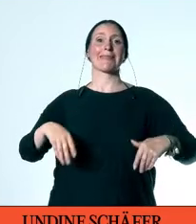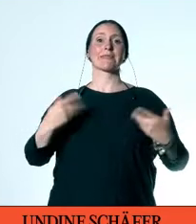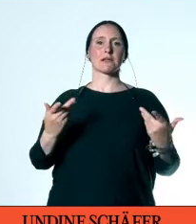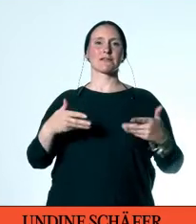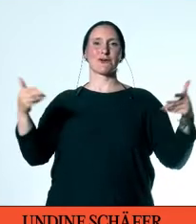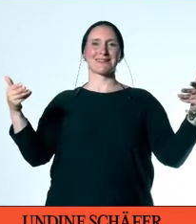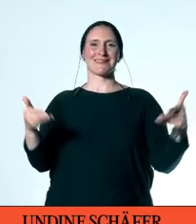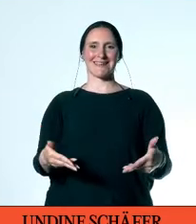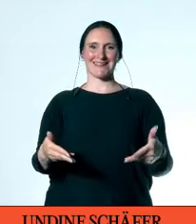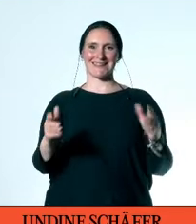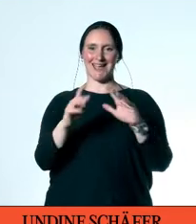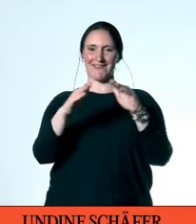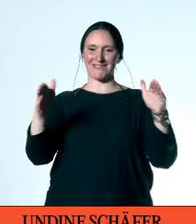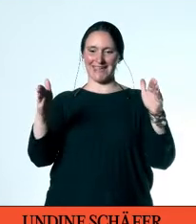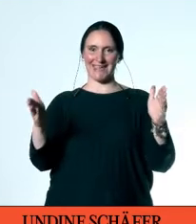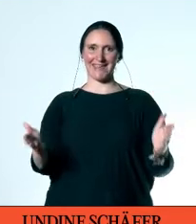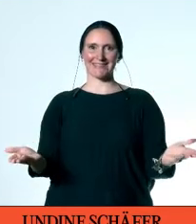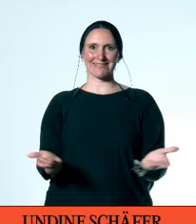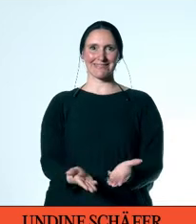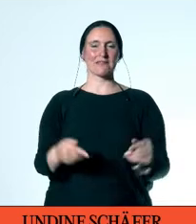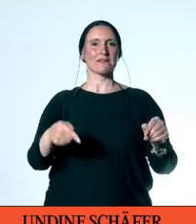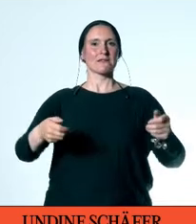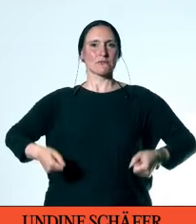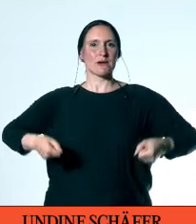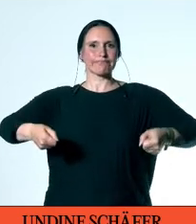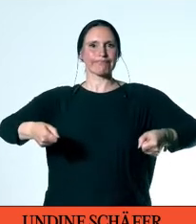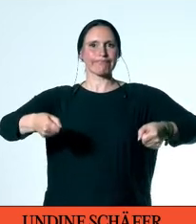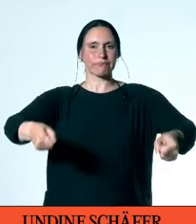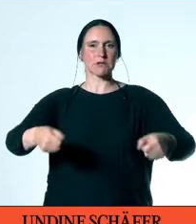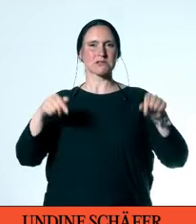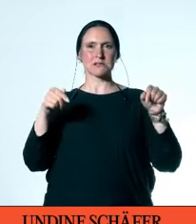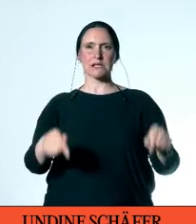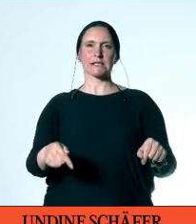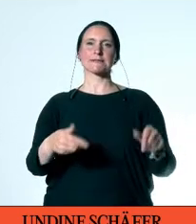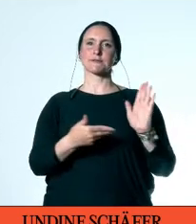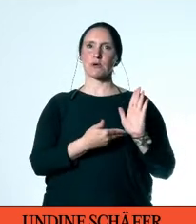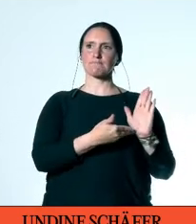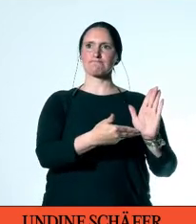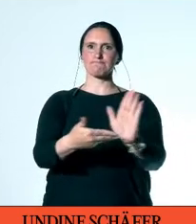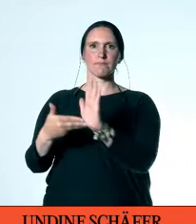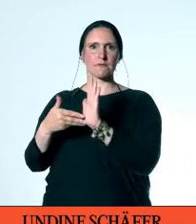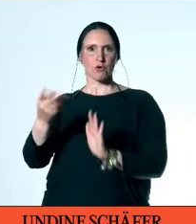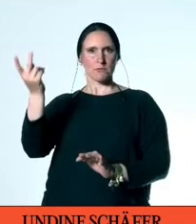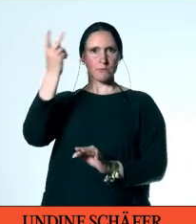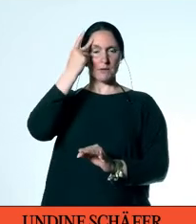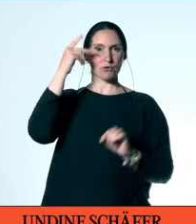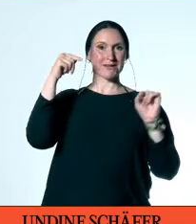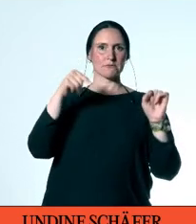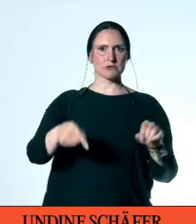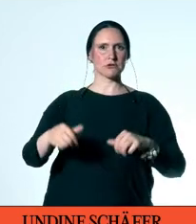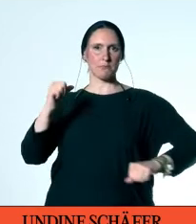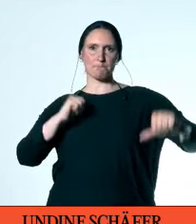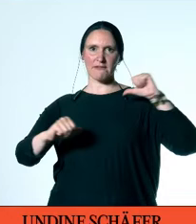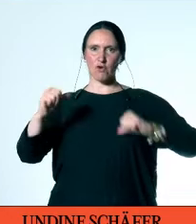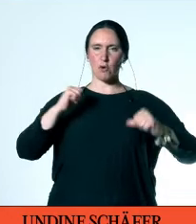coffin. And it was very disruptive. People in the city did not expect that kind of event to be performed on a day like that. We at